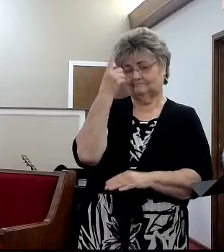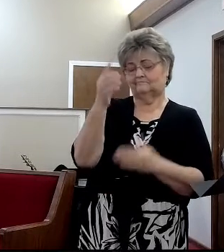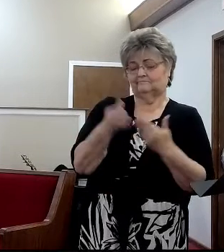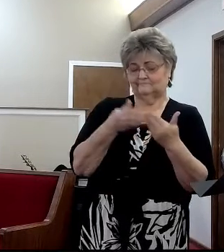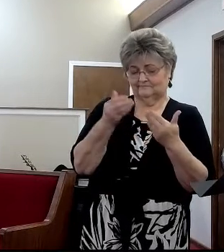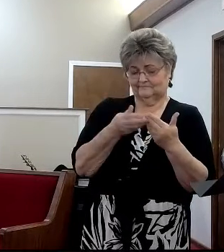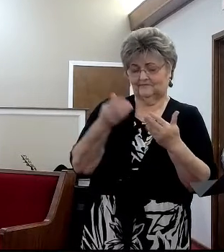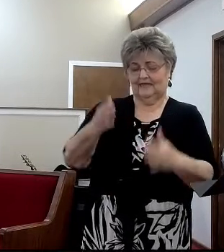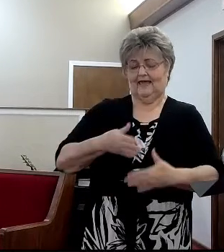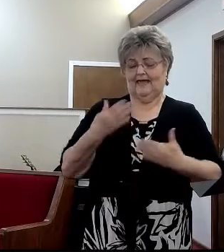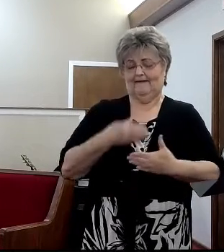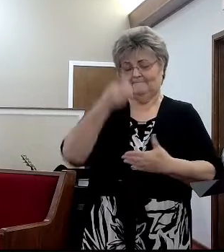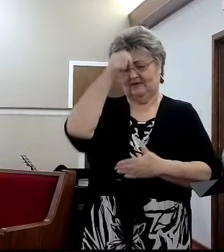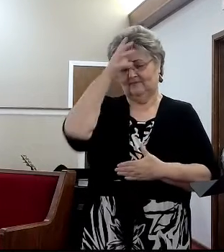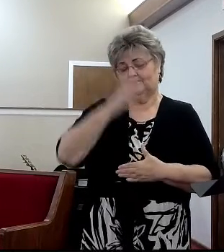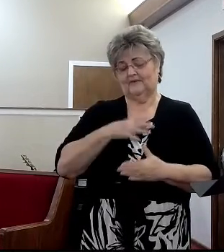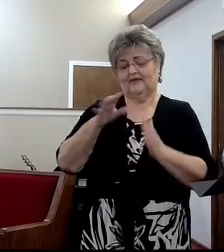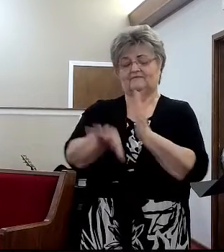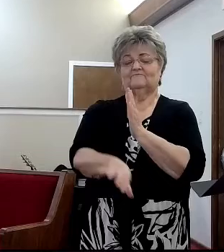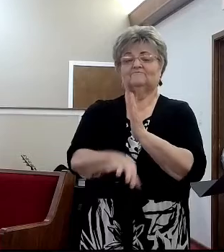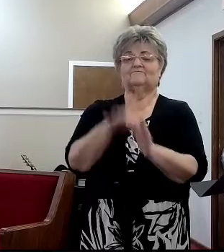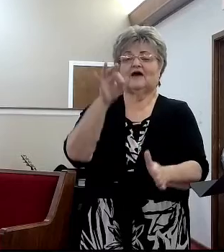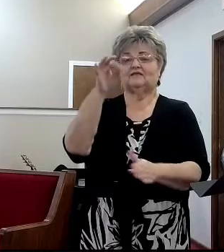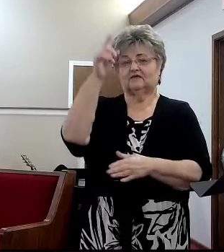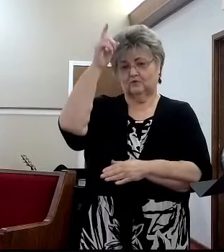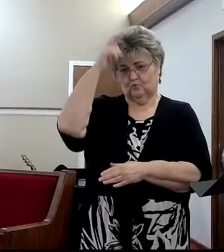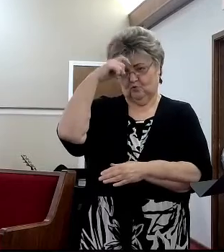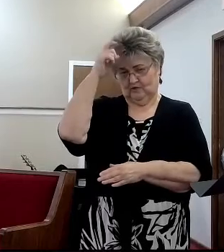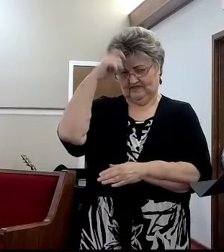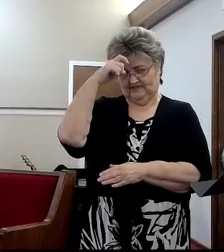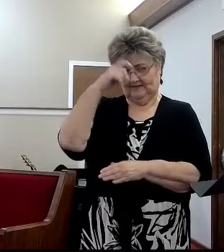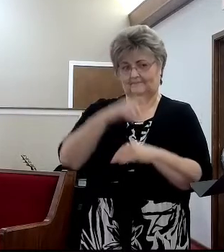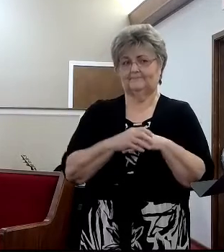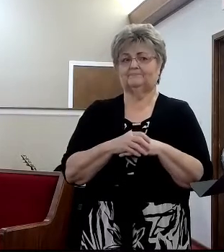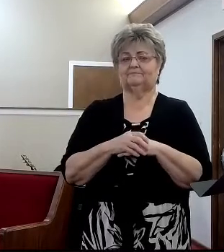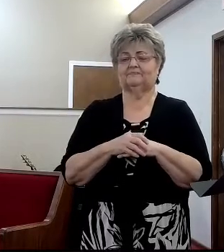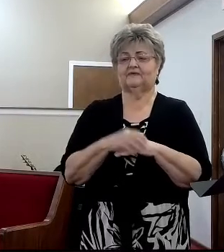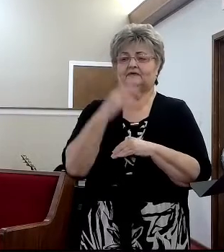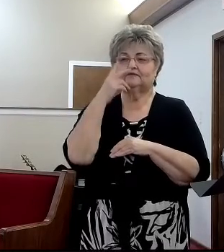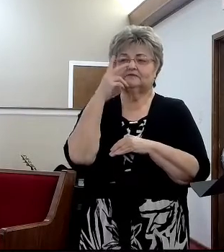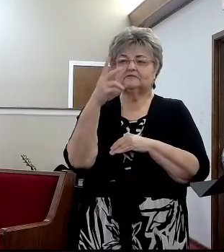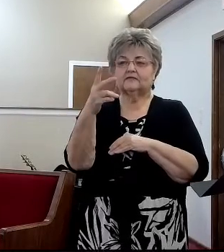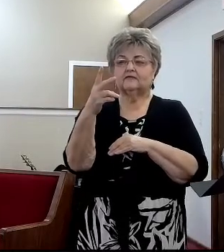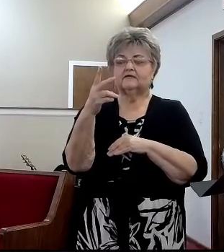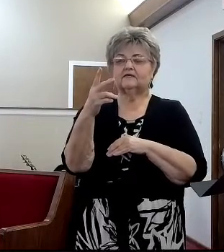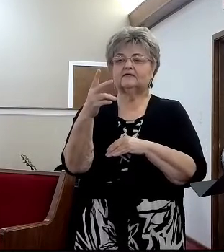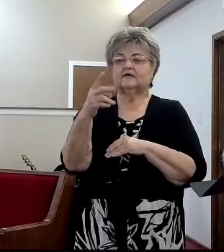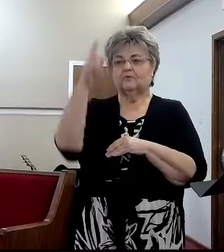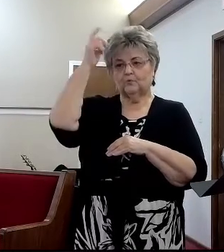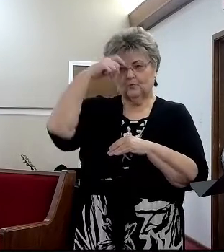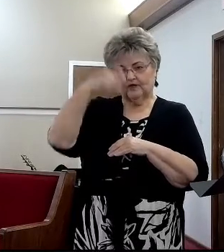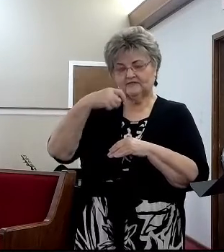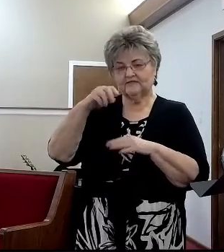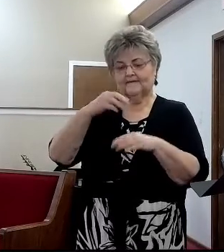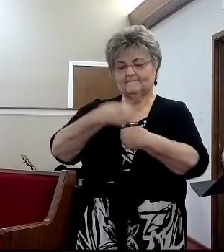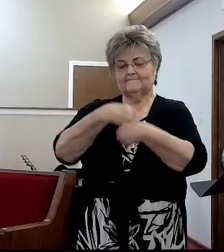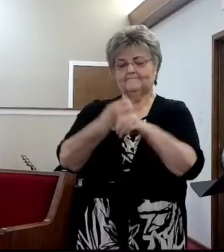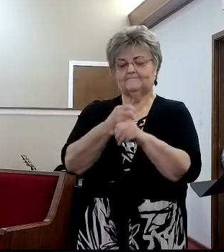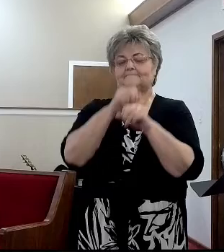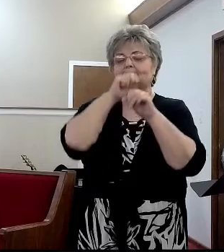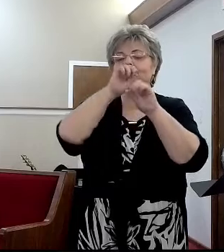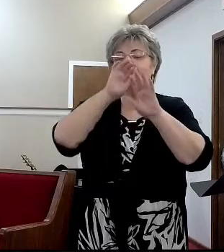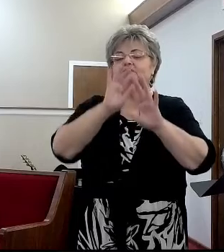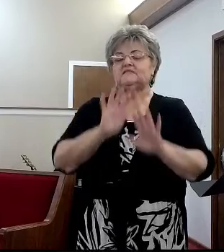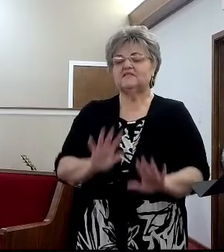Happy is the man that findeth wisdom. So you can see just right up front that wisdom produces blessedness or